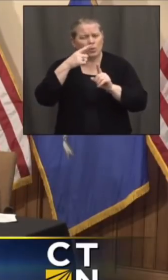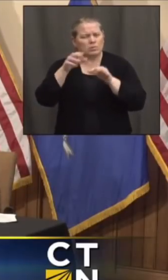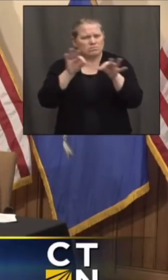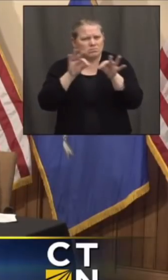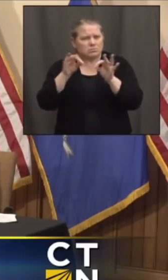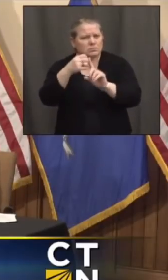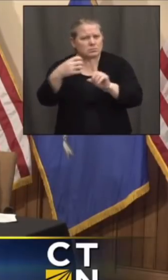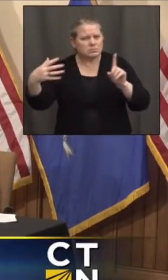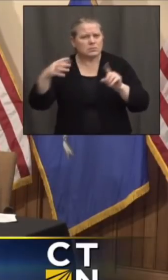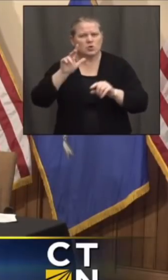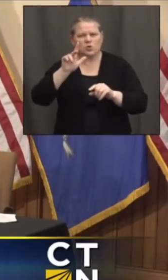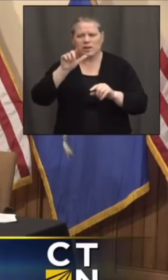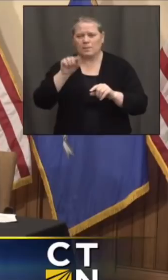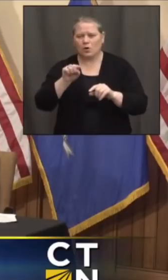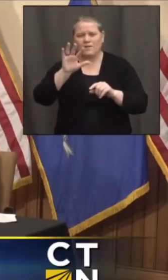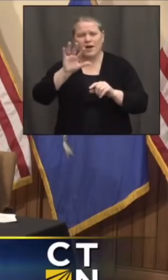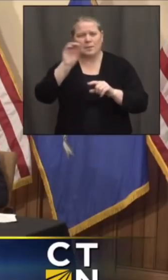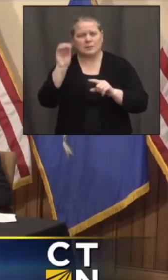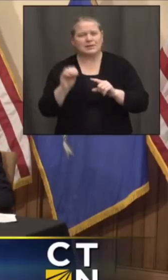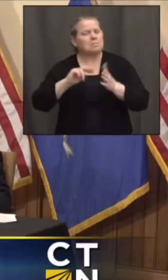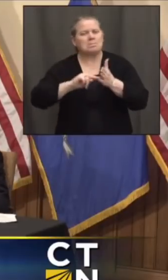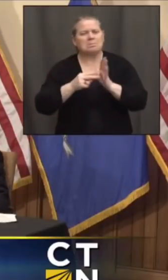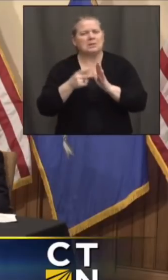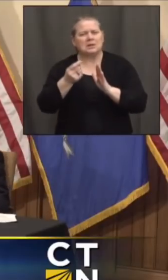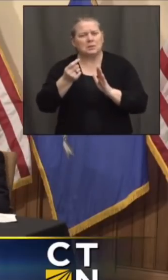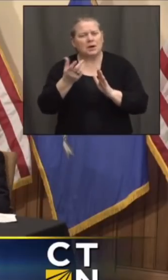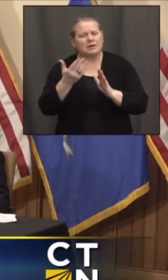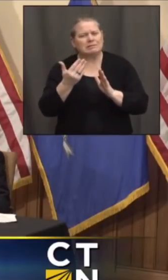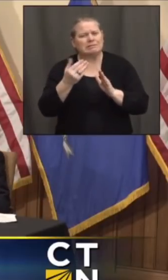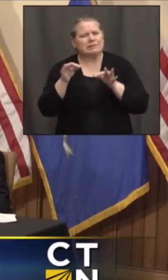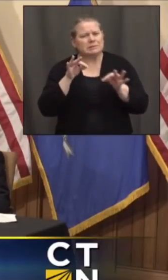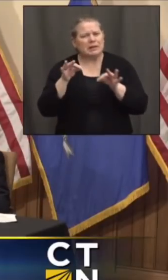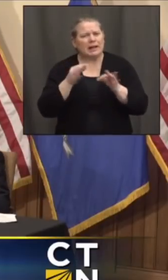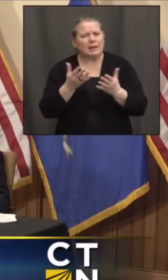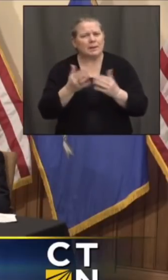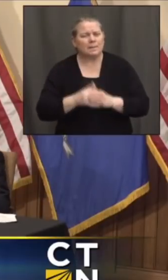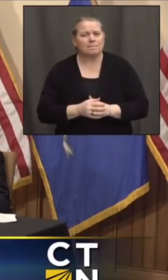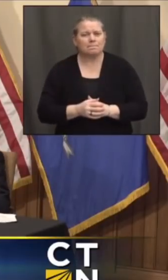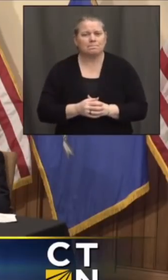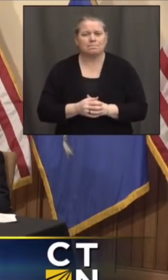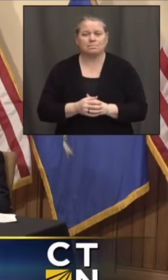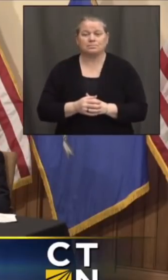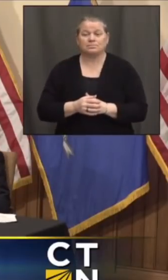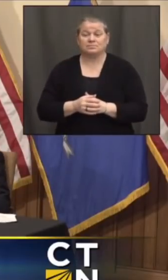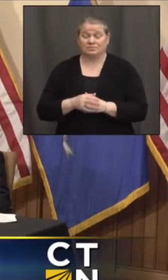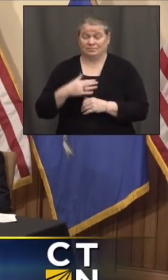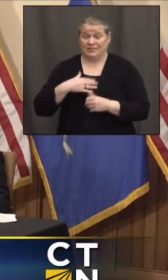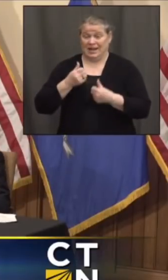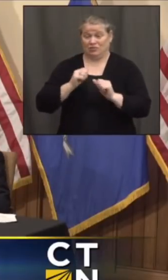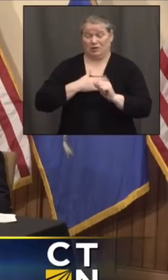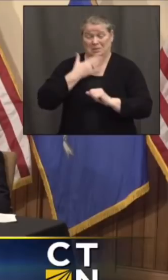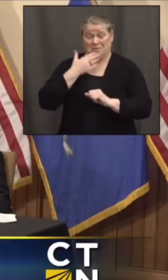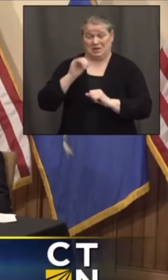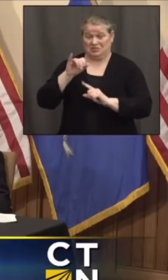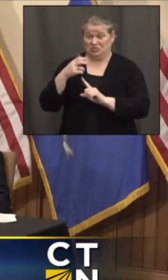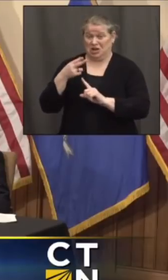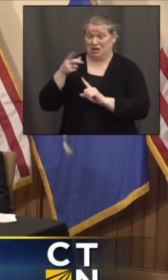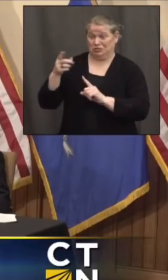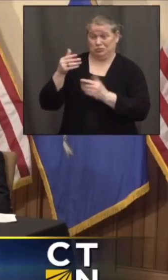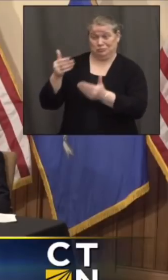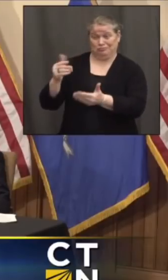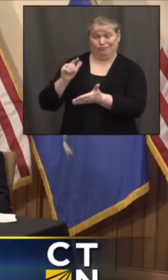what that says, or what that chart is telling people? I tried my best. You tried, Josh.